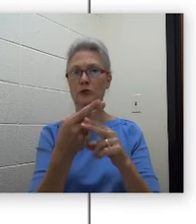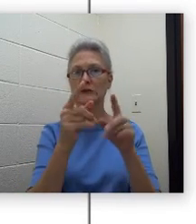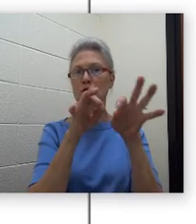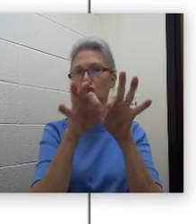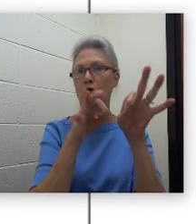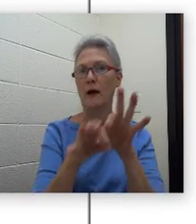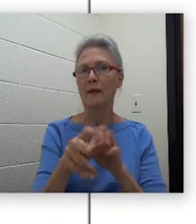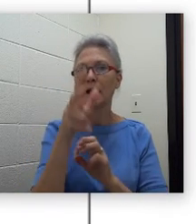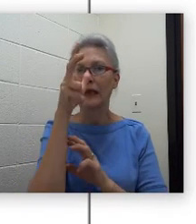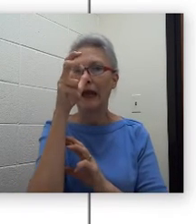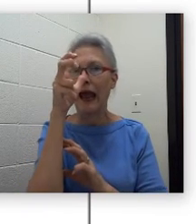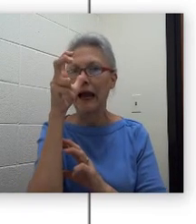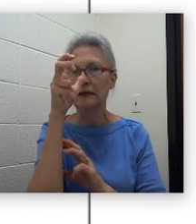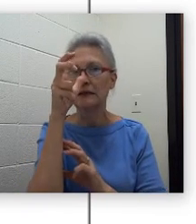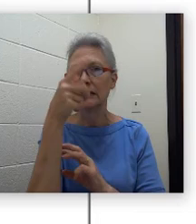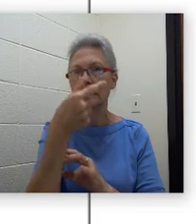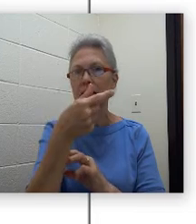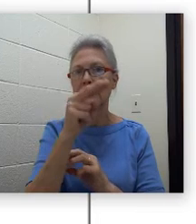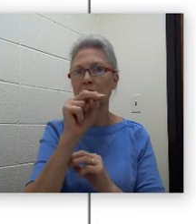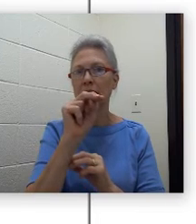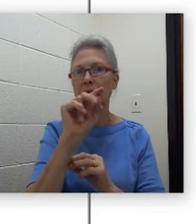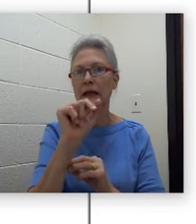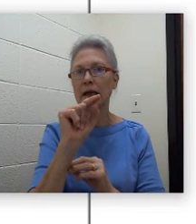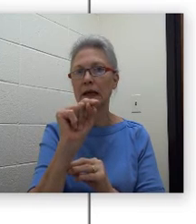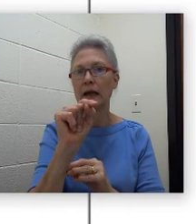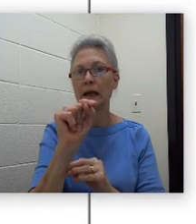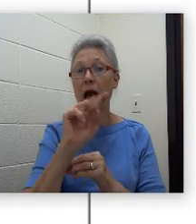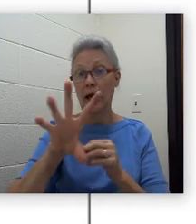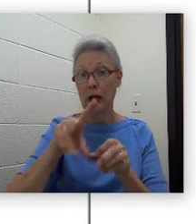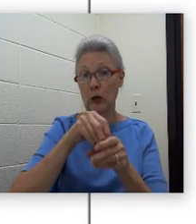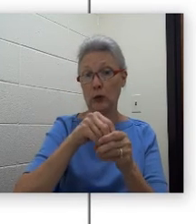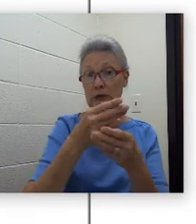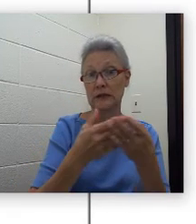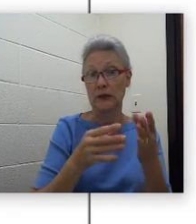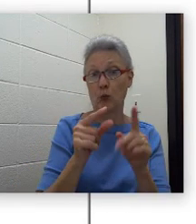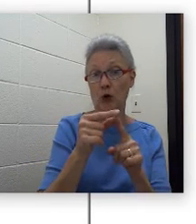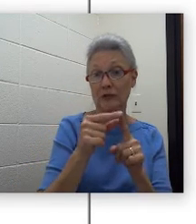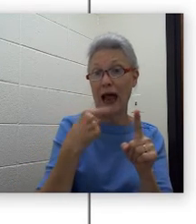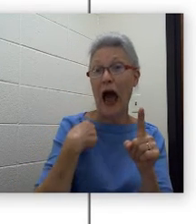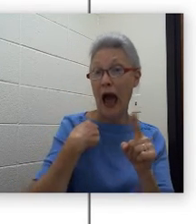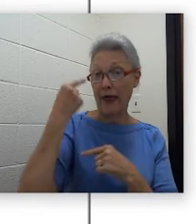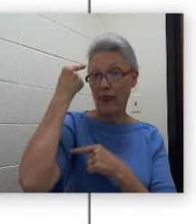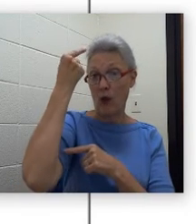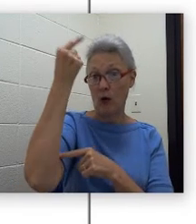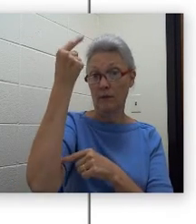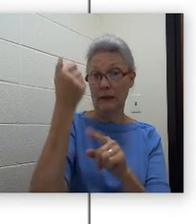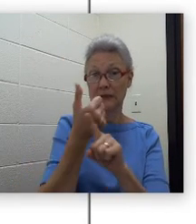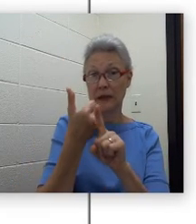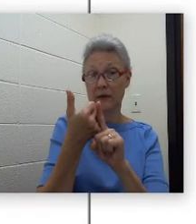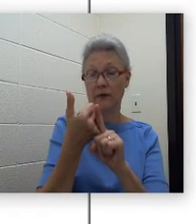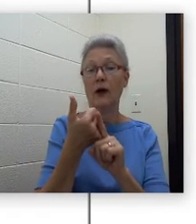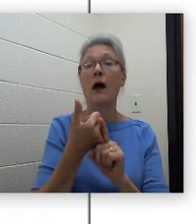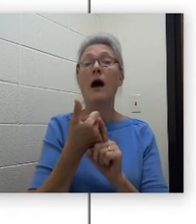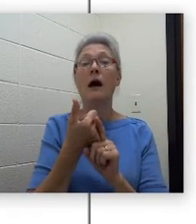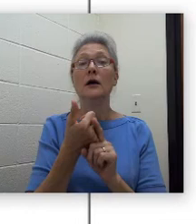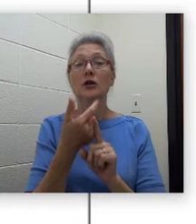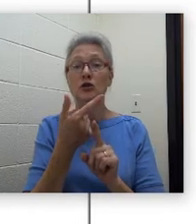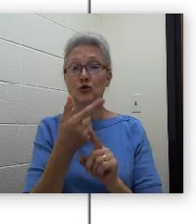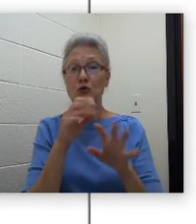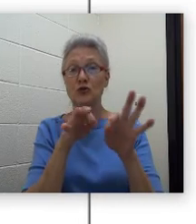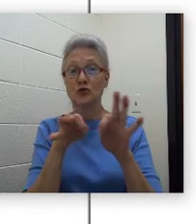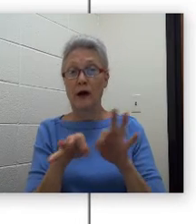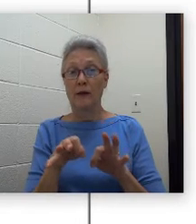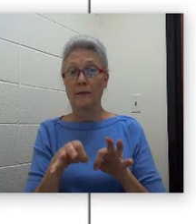gnat. Notice how I included some words that I thought of to describe the lion. If you had